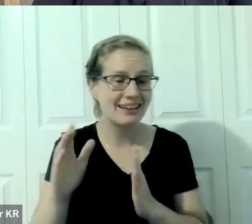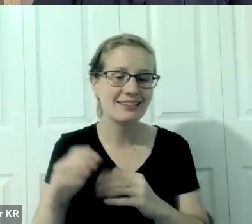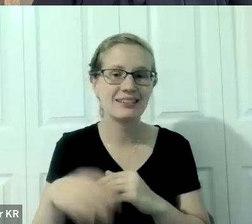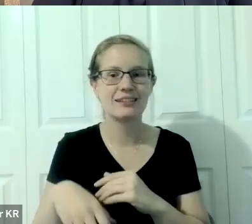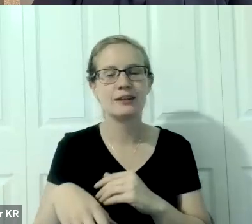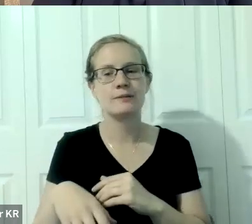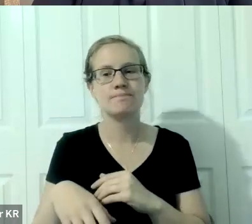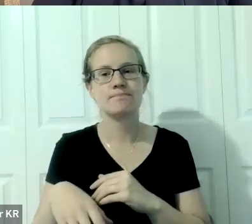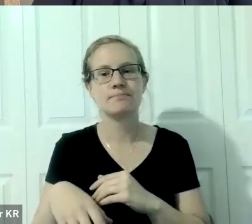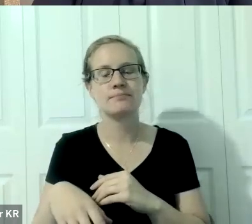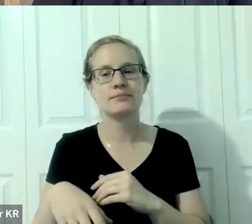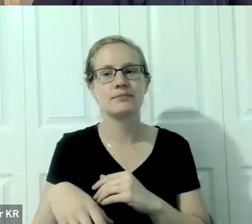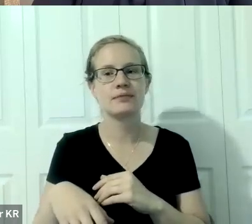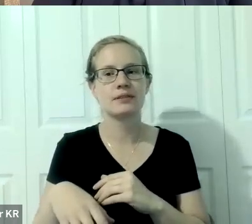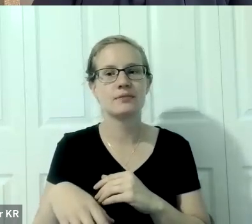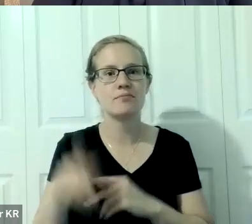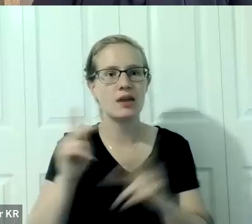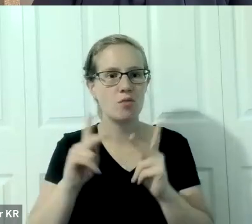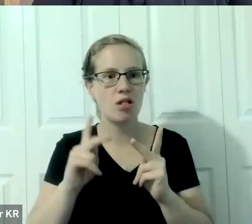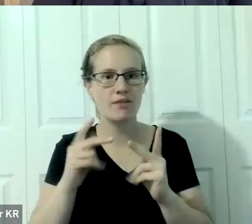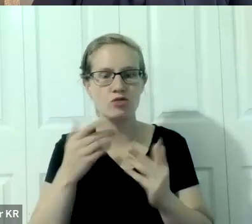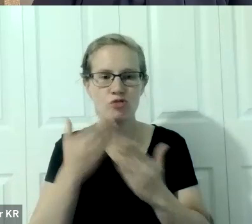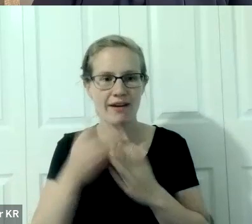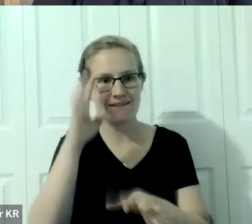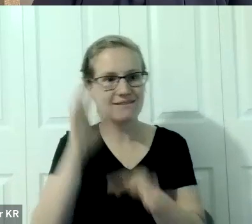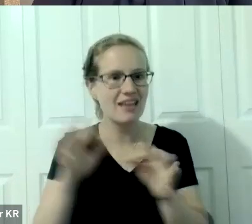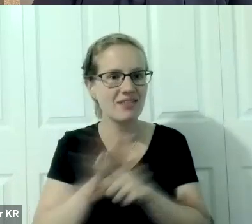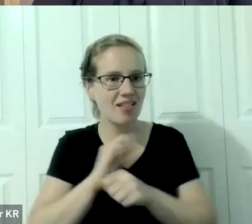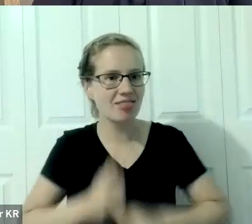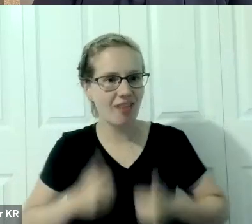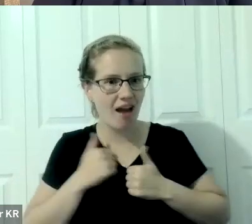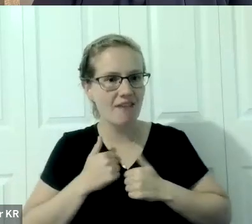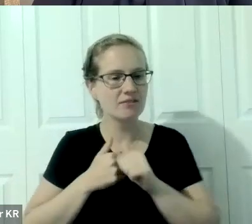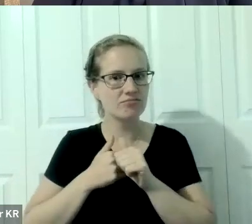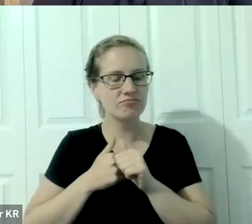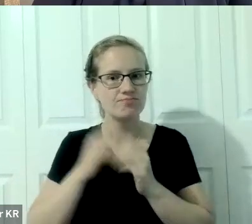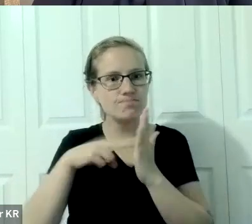and just people who live good faith-filled lives.